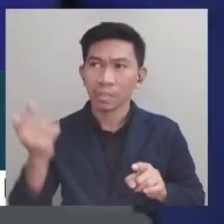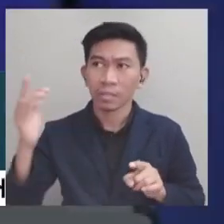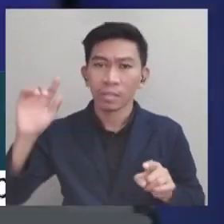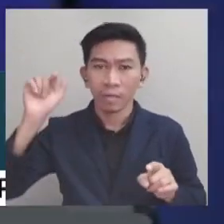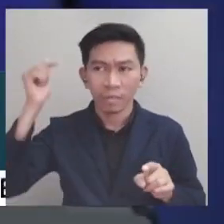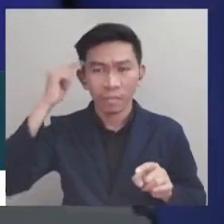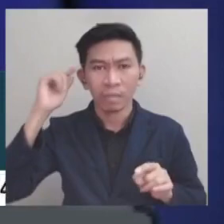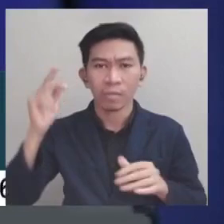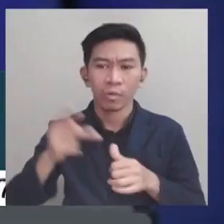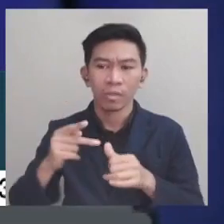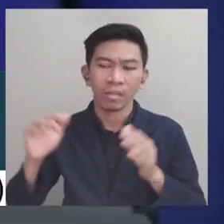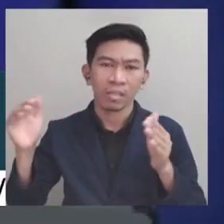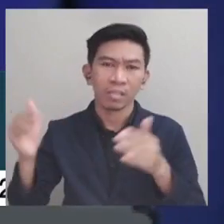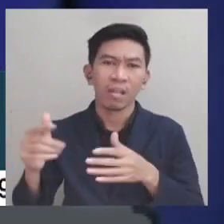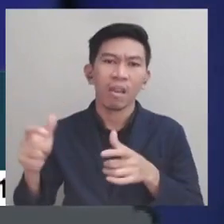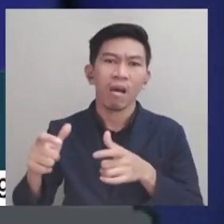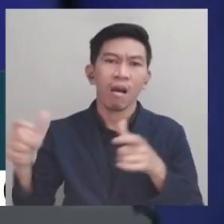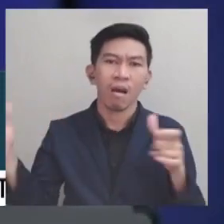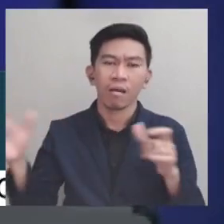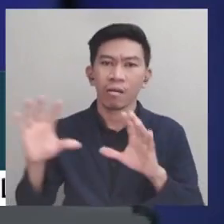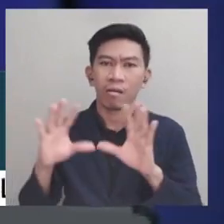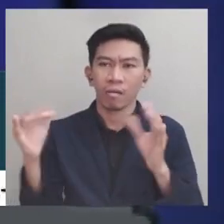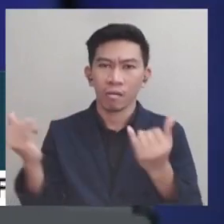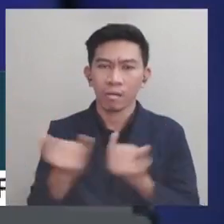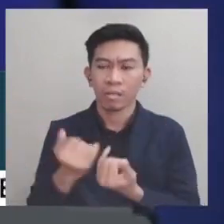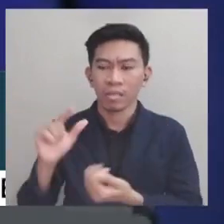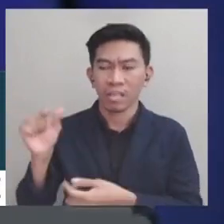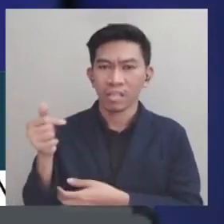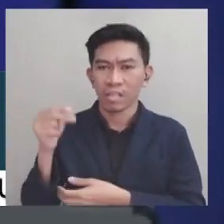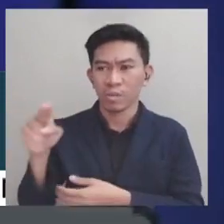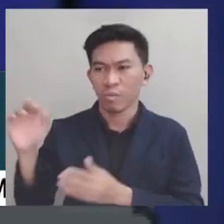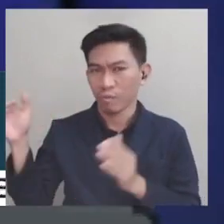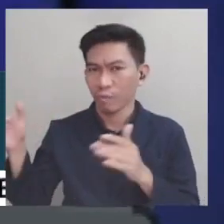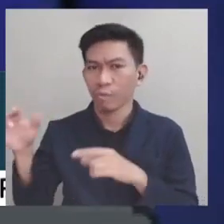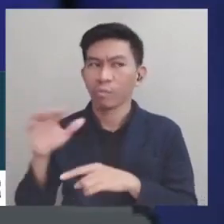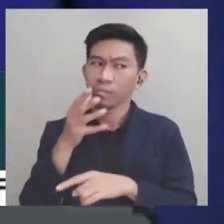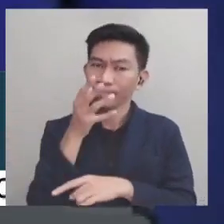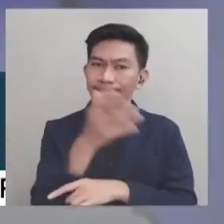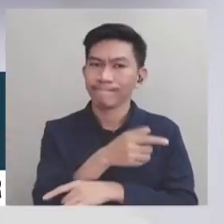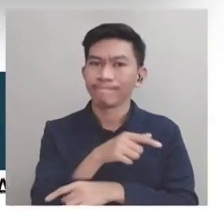and LGUs in the rationalization of routes.